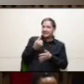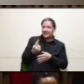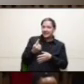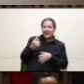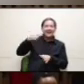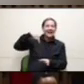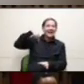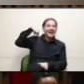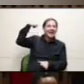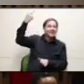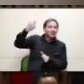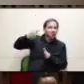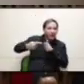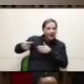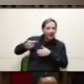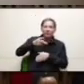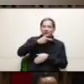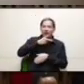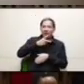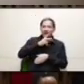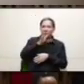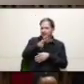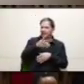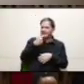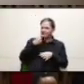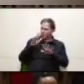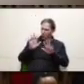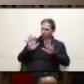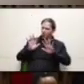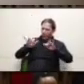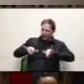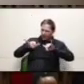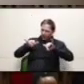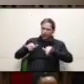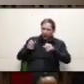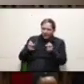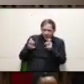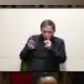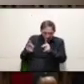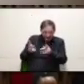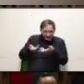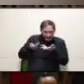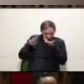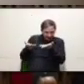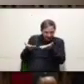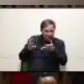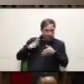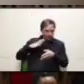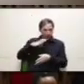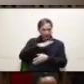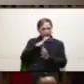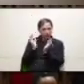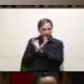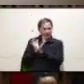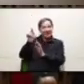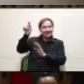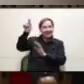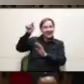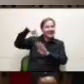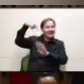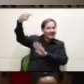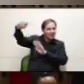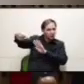supposed to come on Monday. Then I said, can you give council a chance to sit on the matter? And the council sat